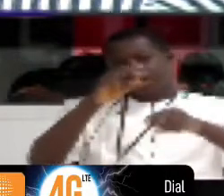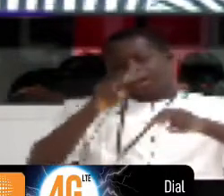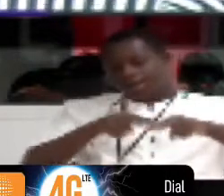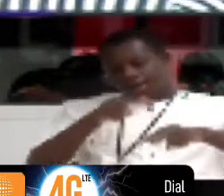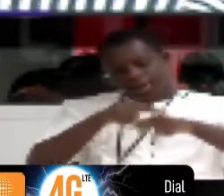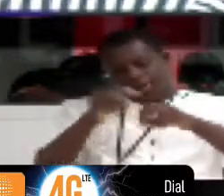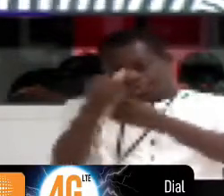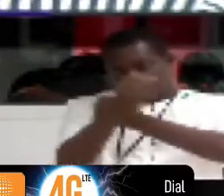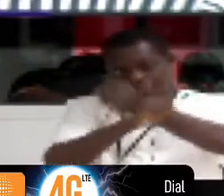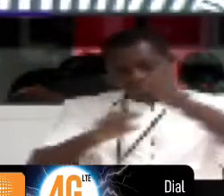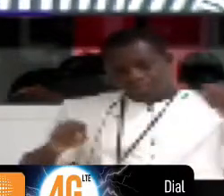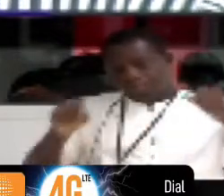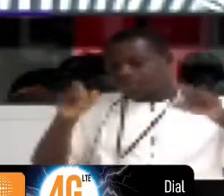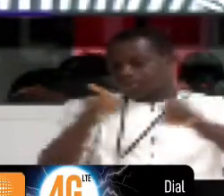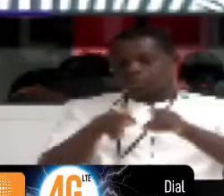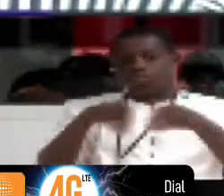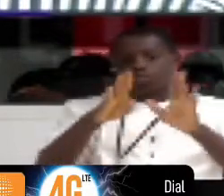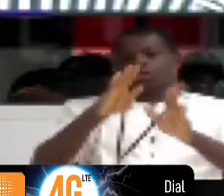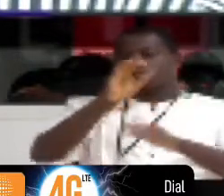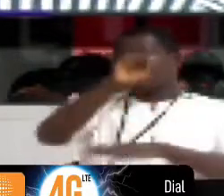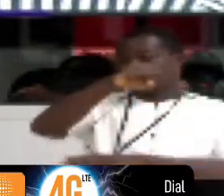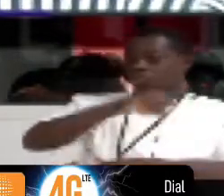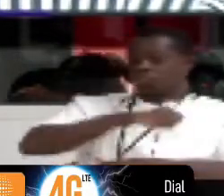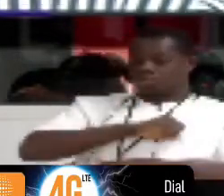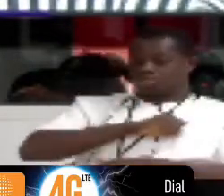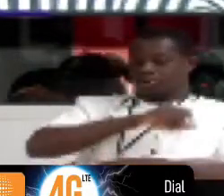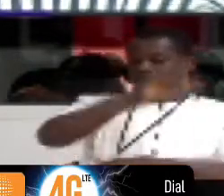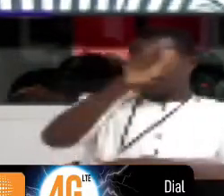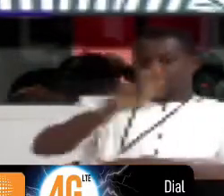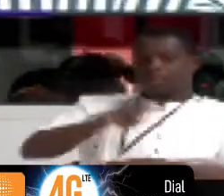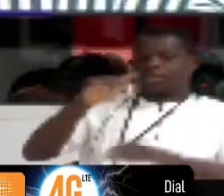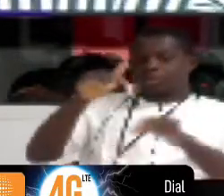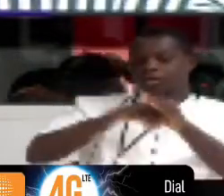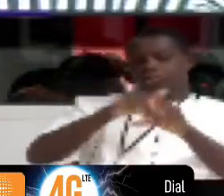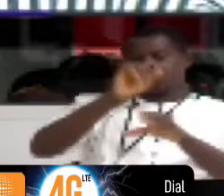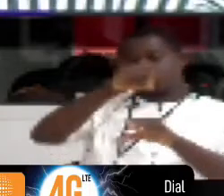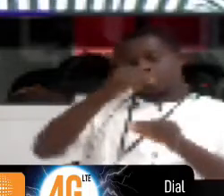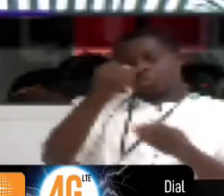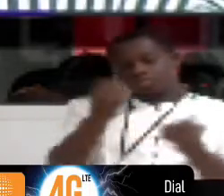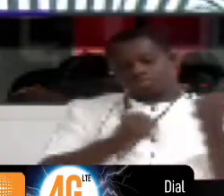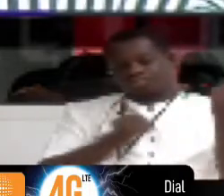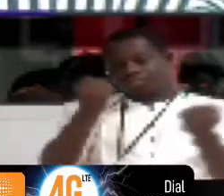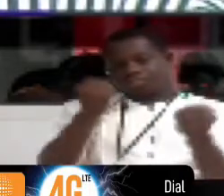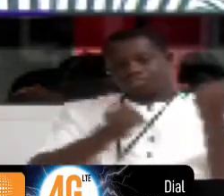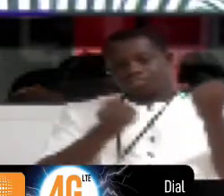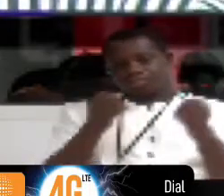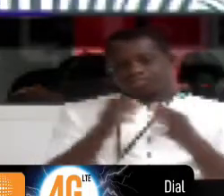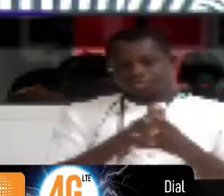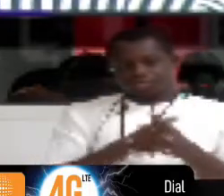abulolo be covering a koma wonyale ko atel member la motoko no fanam abulolo be covering yama nasingu.